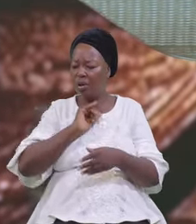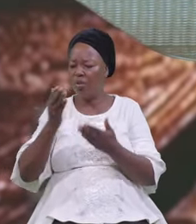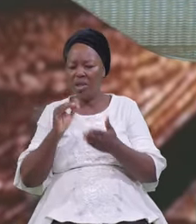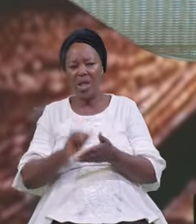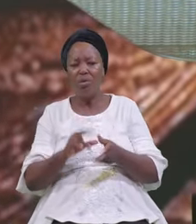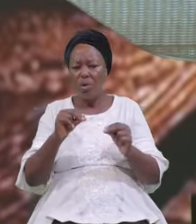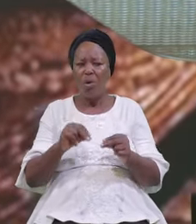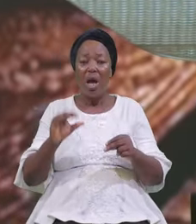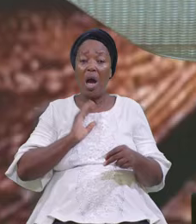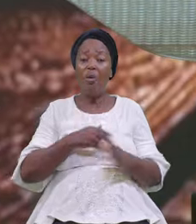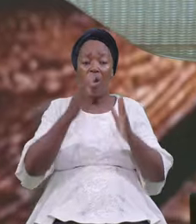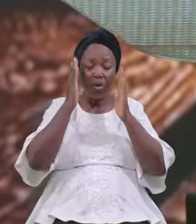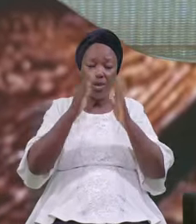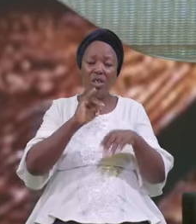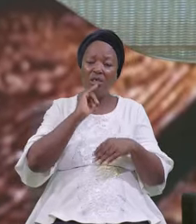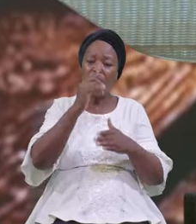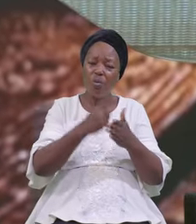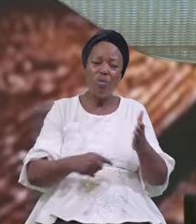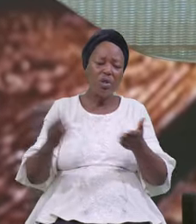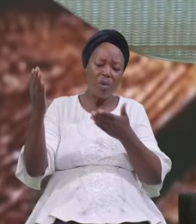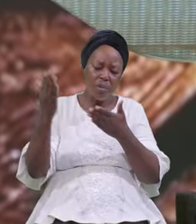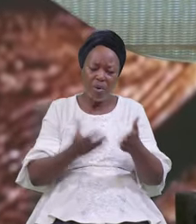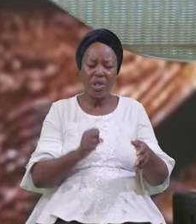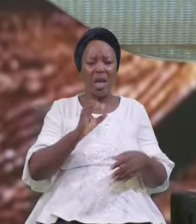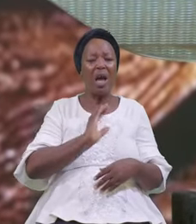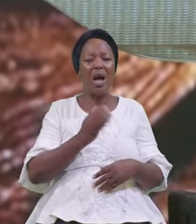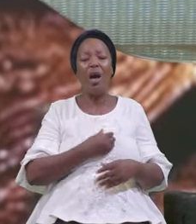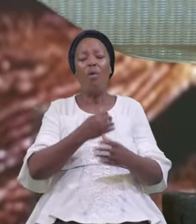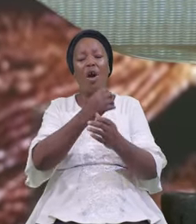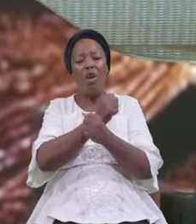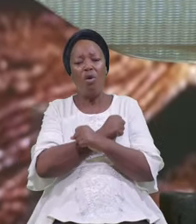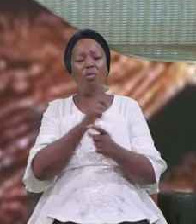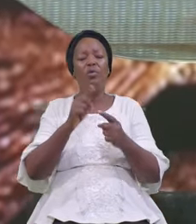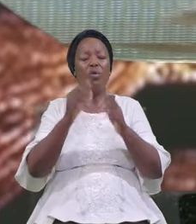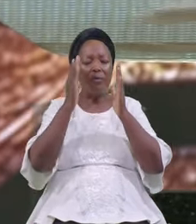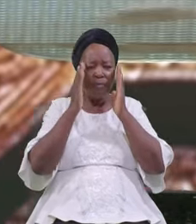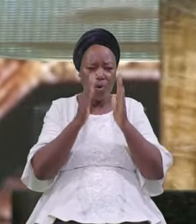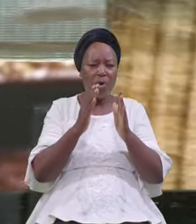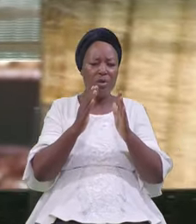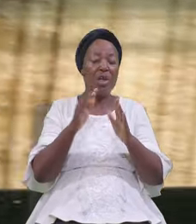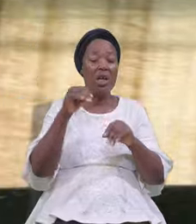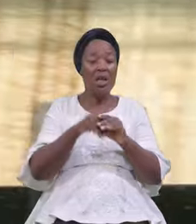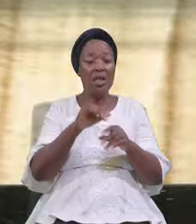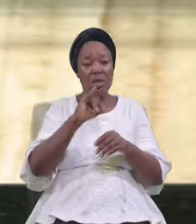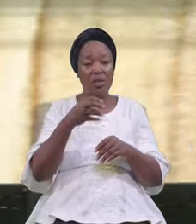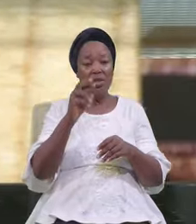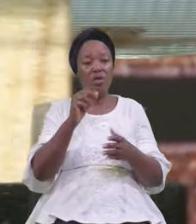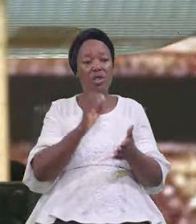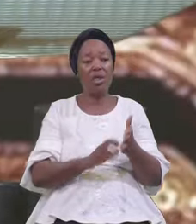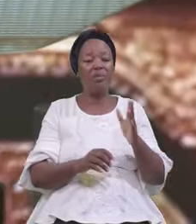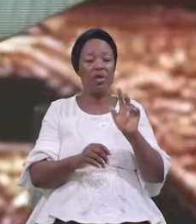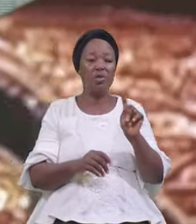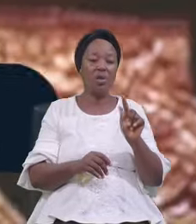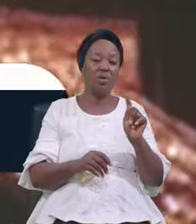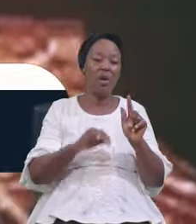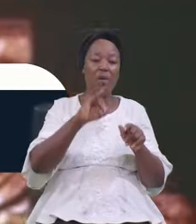concentration is what brings our love to focus. It tells us in John chapter